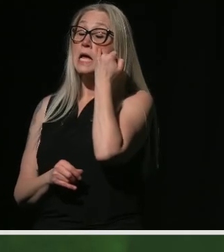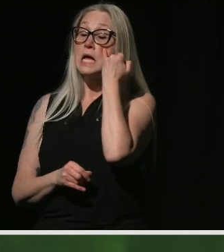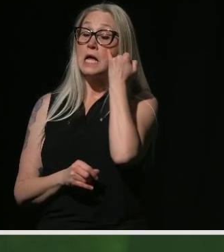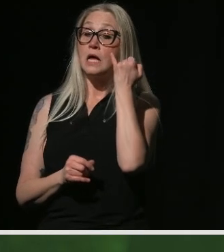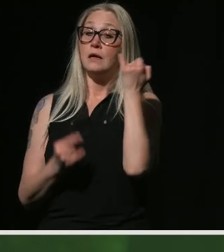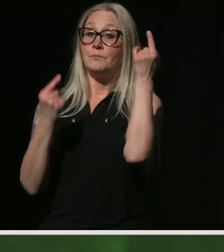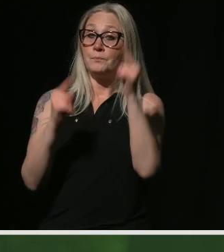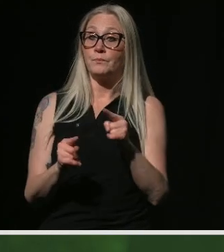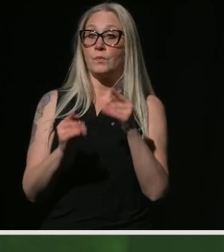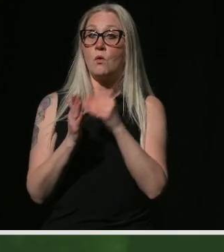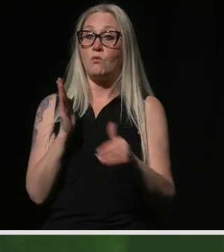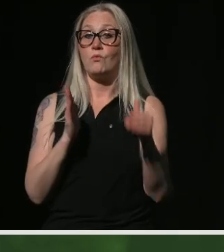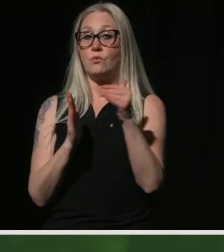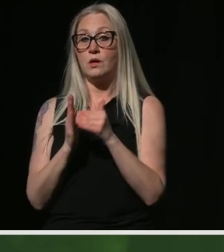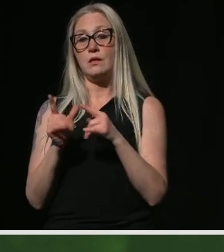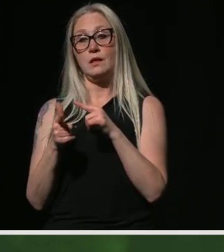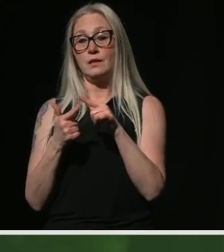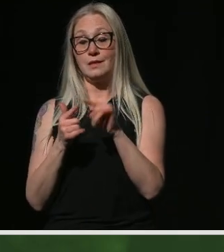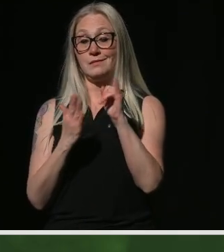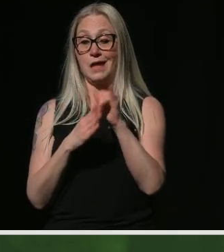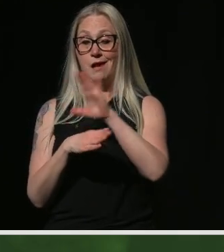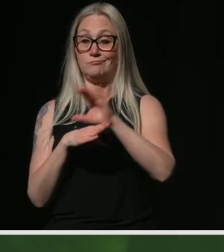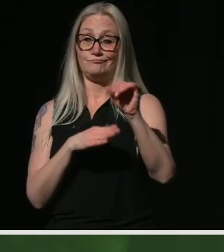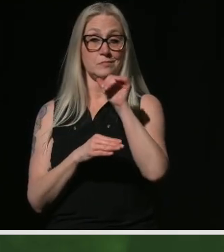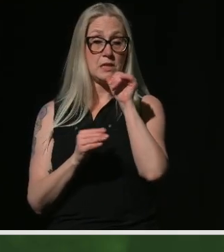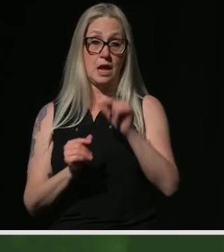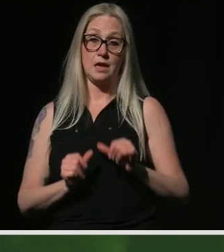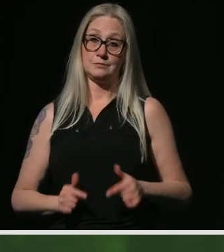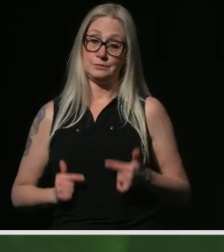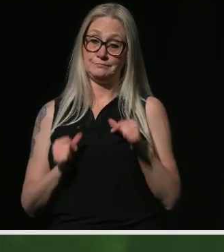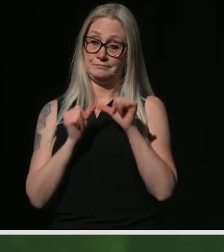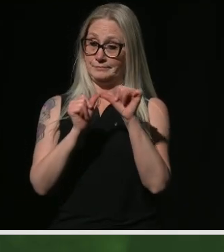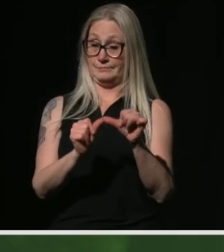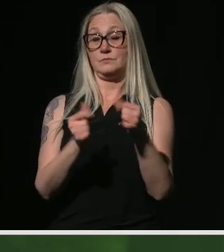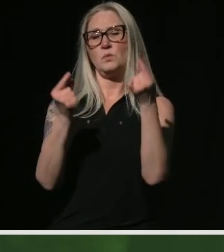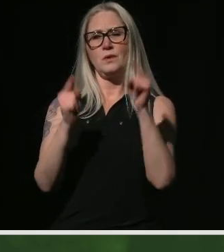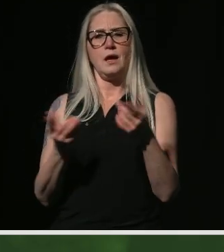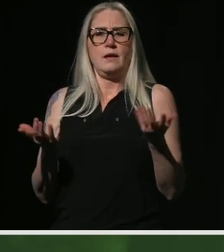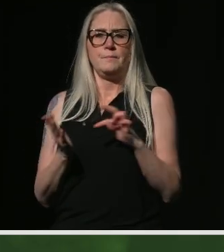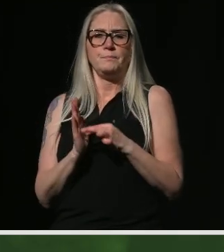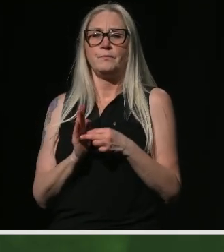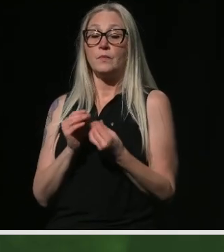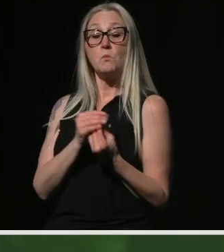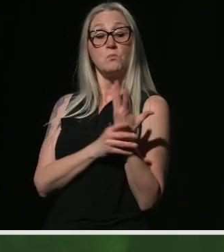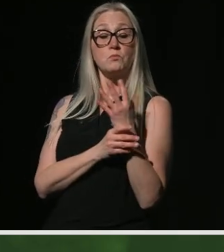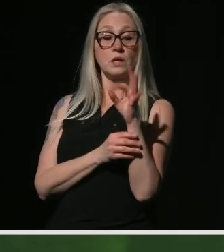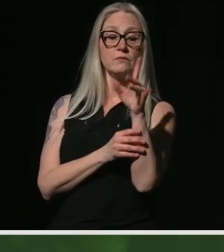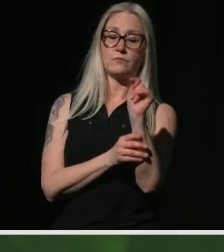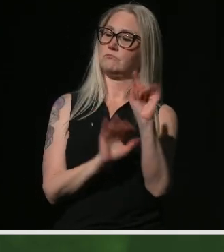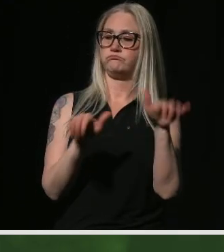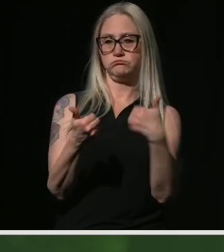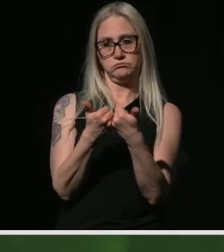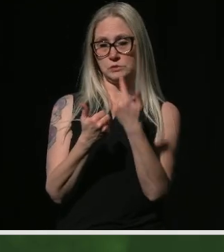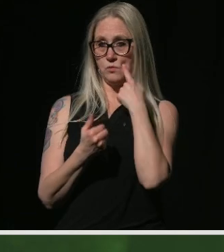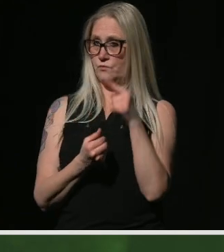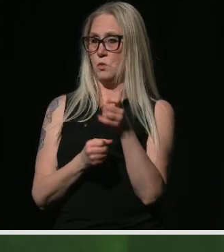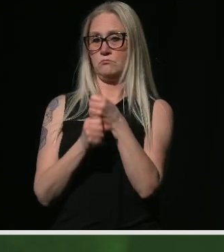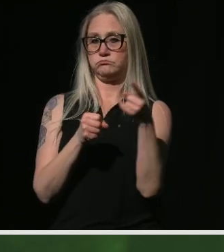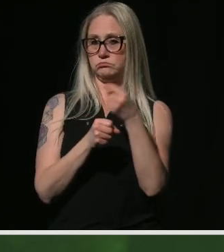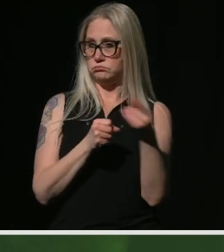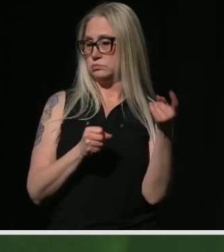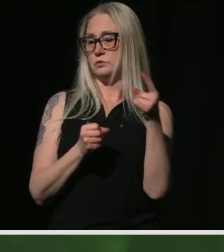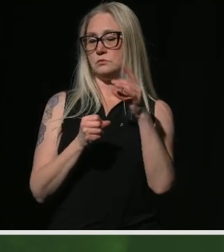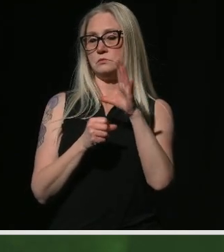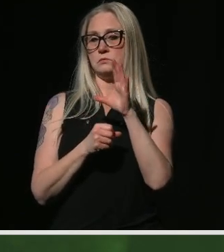not survive. Now, what's actually happening here? So spring frost is a challenge in perennial crops. So